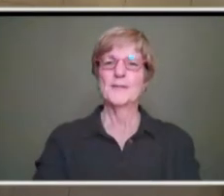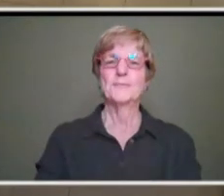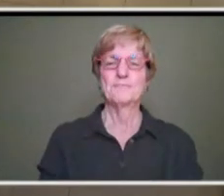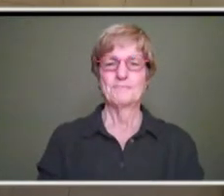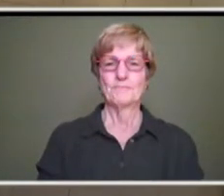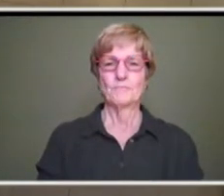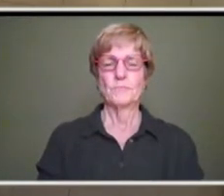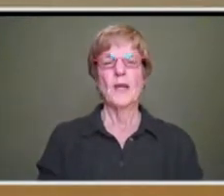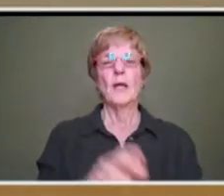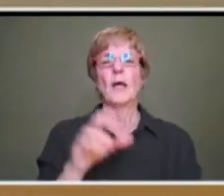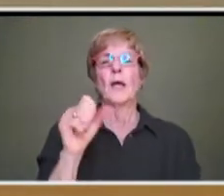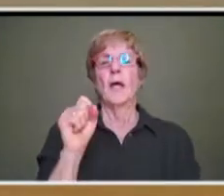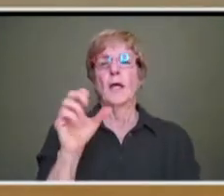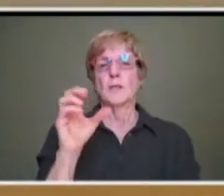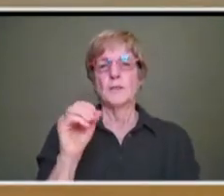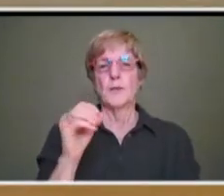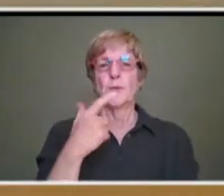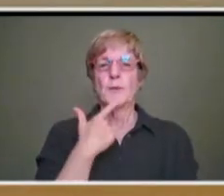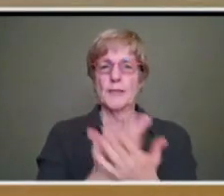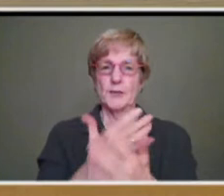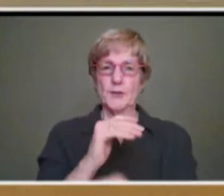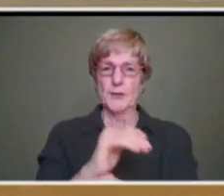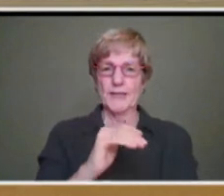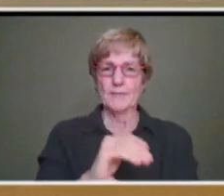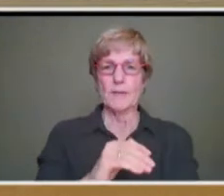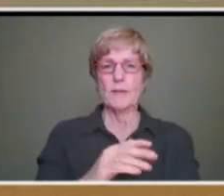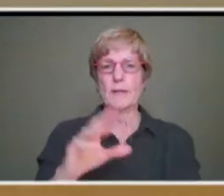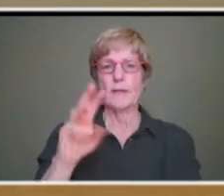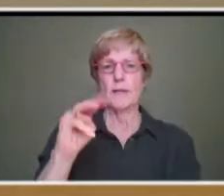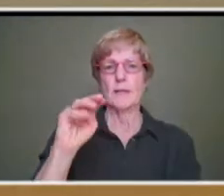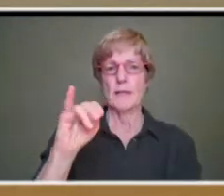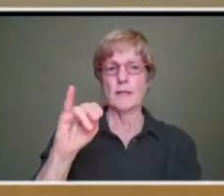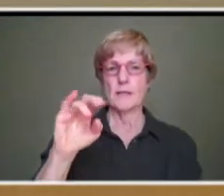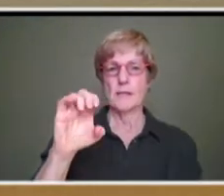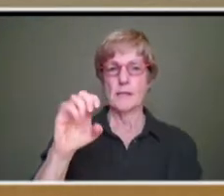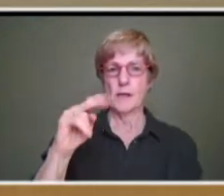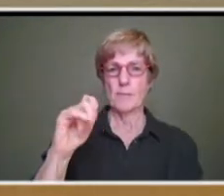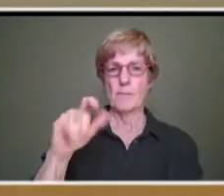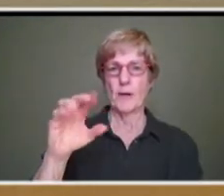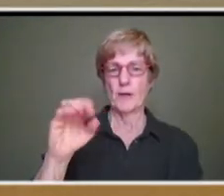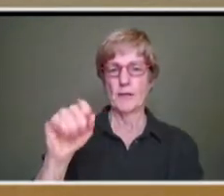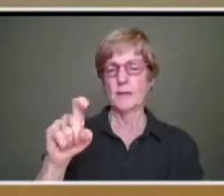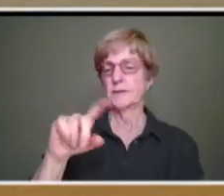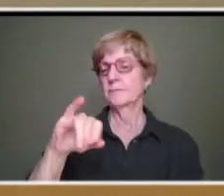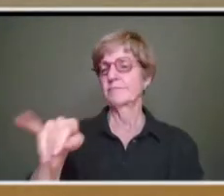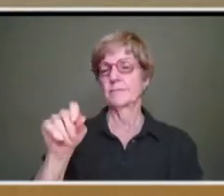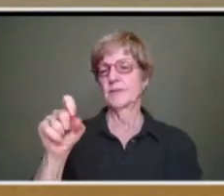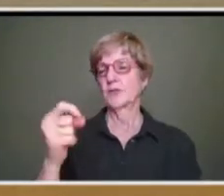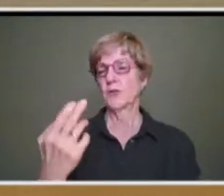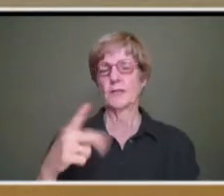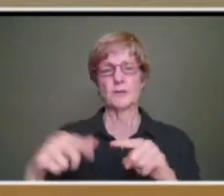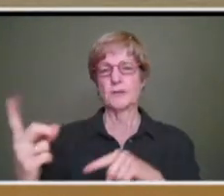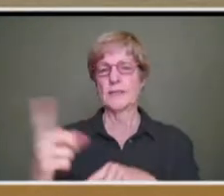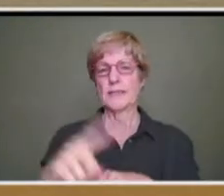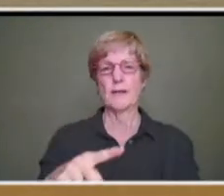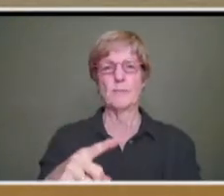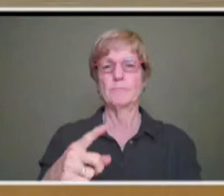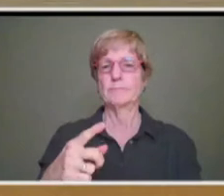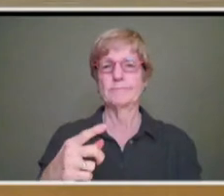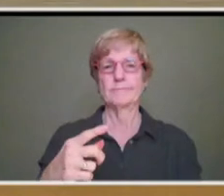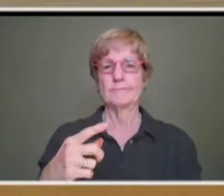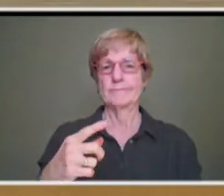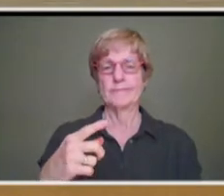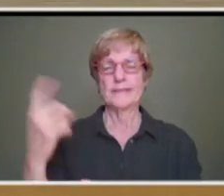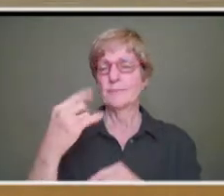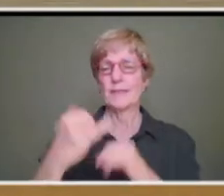so good evening um my name is Michael Cox and uh Josh couldn't make it tonight unfortunately he had something that tied him up last minute